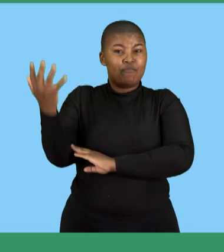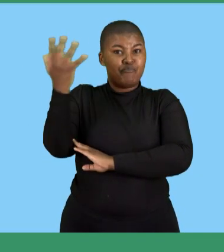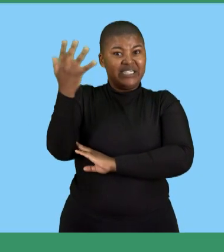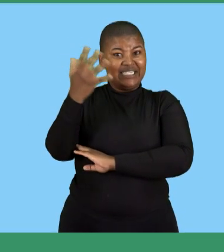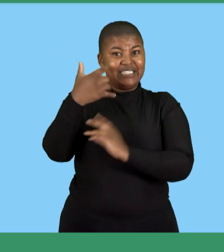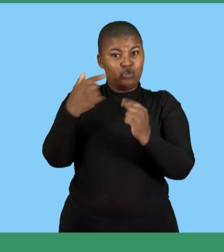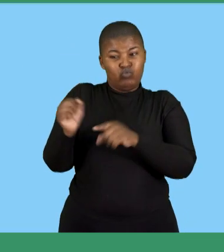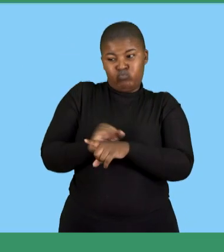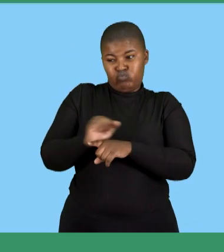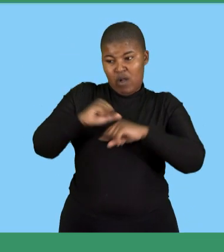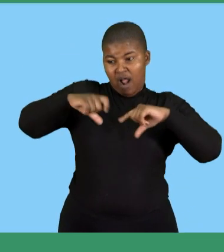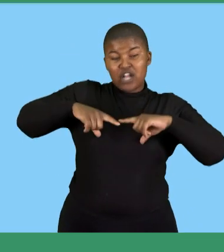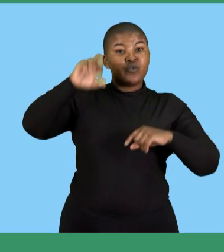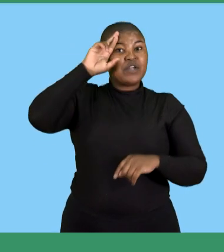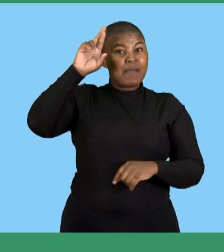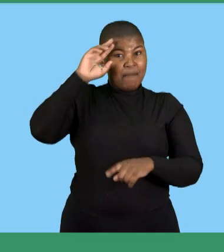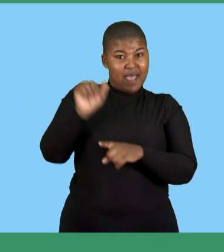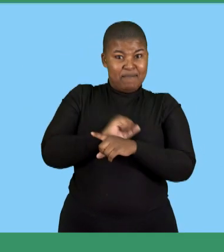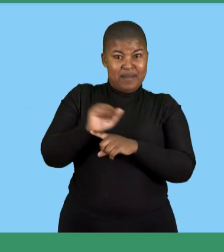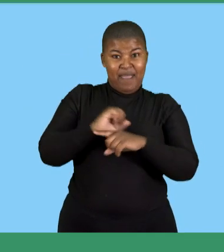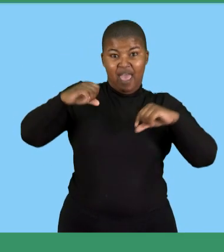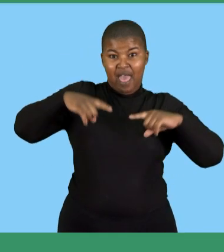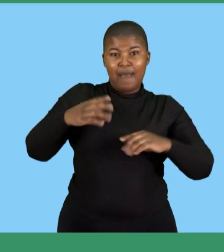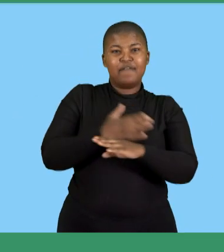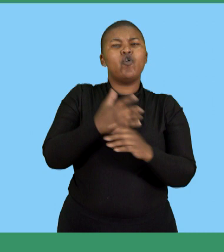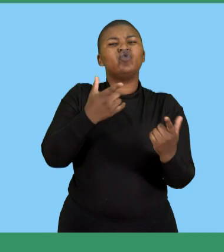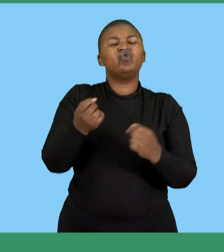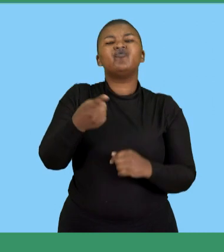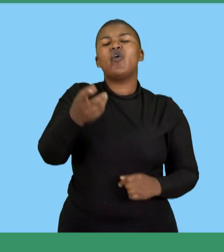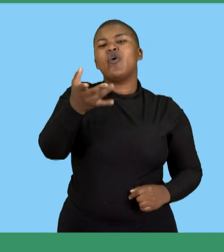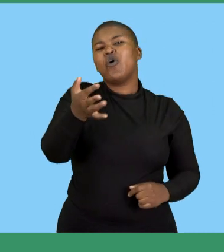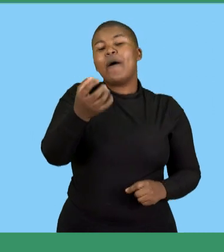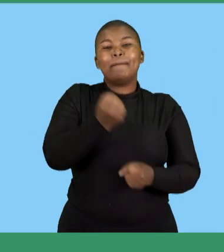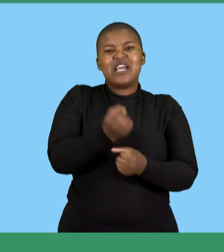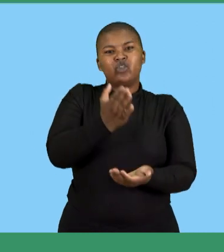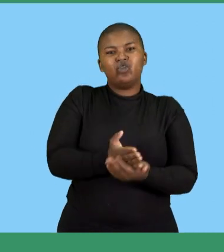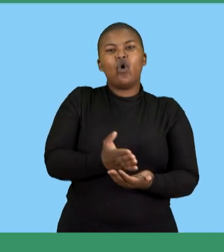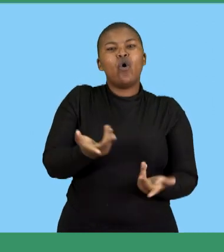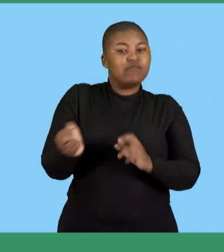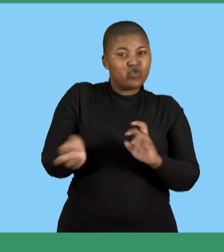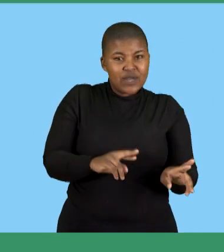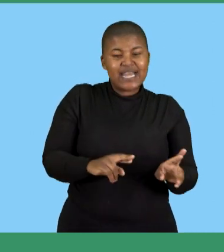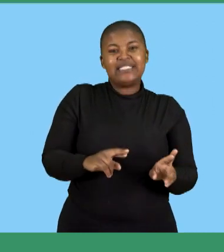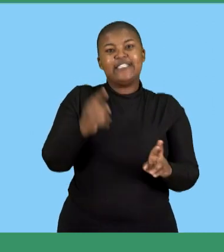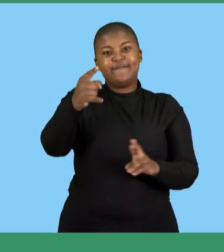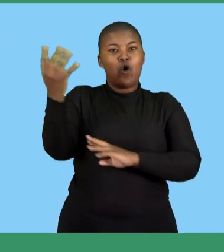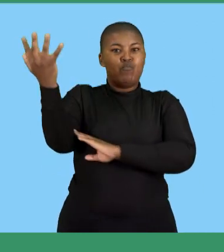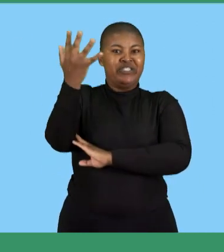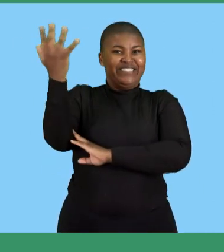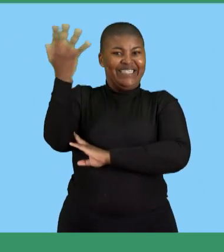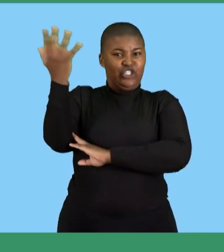presenter is preparing, remember to prepare has to do with now making sure that you get ready for